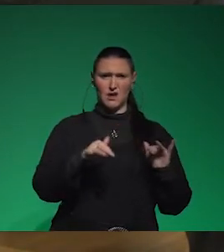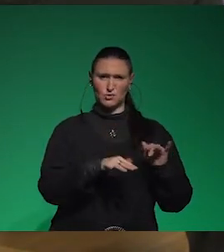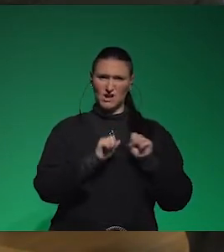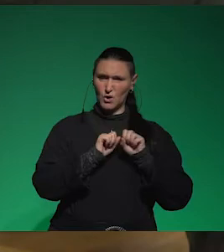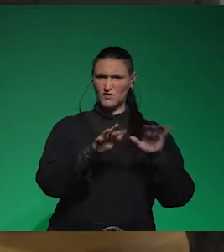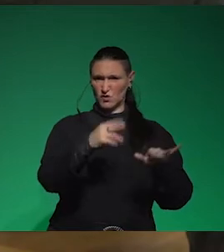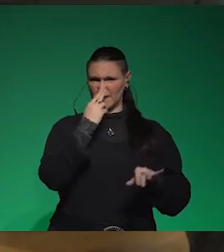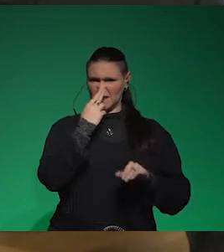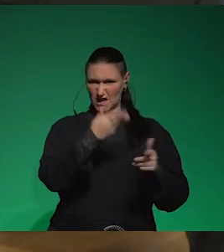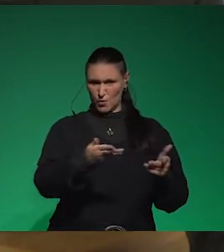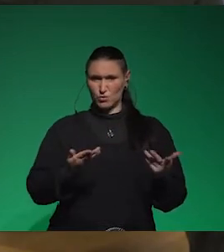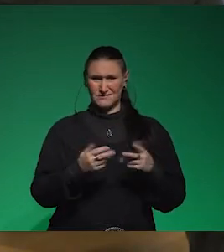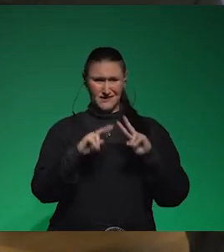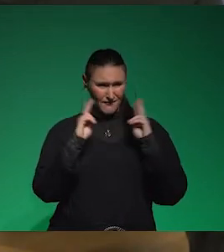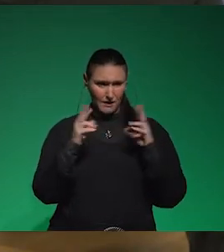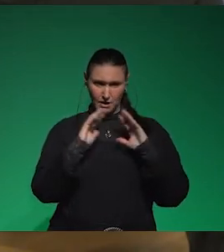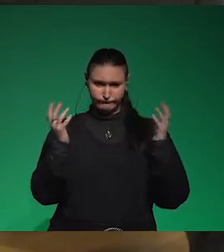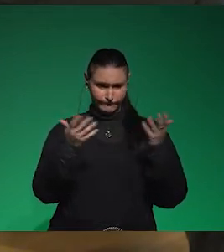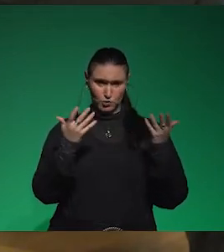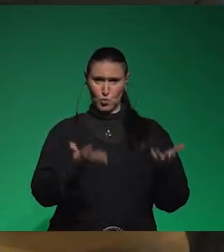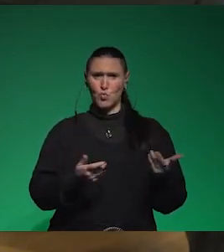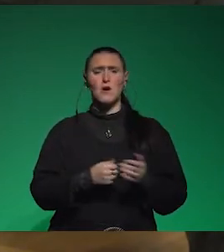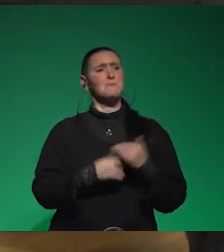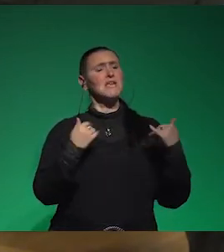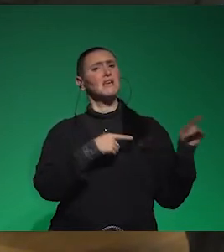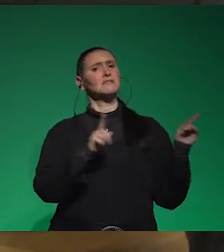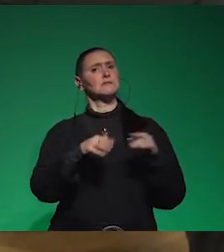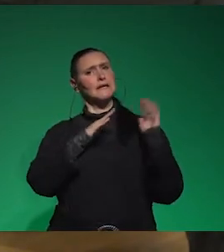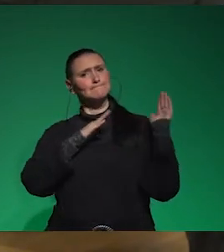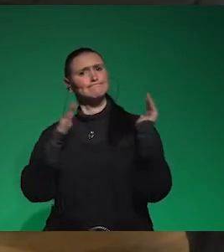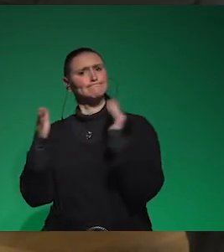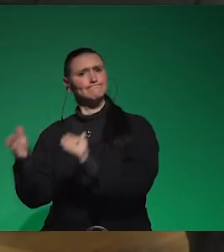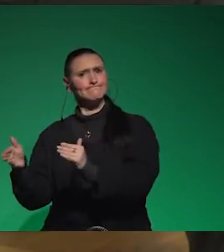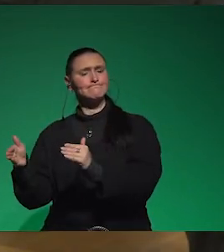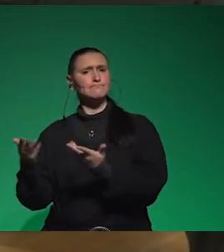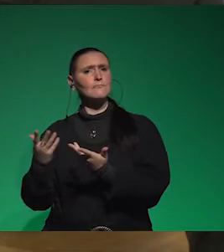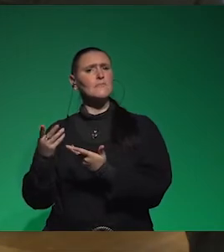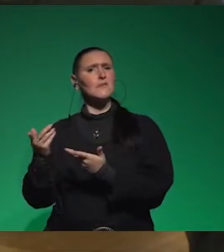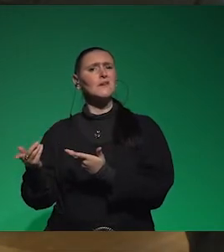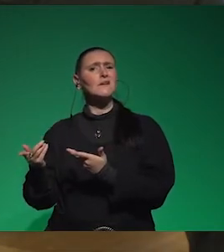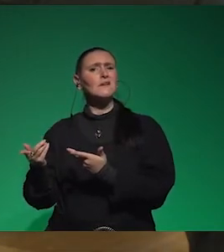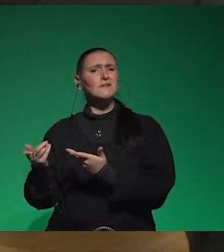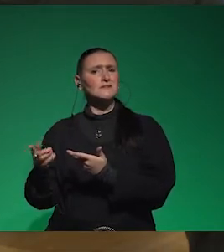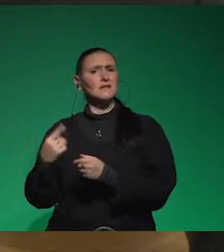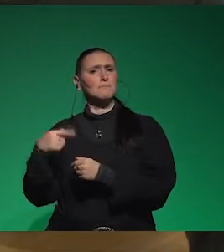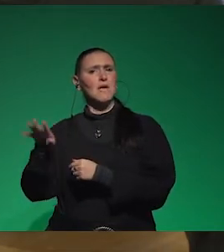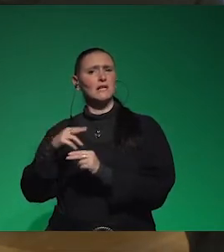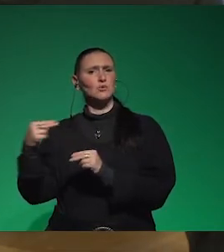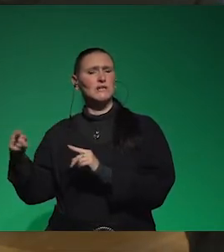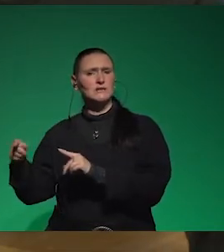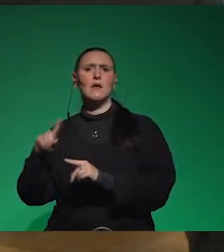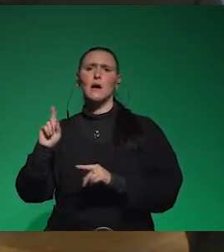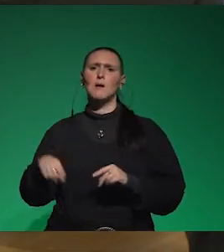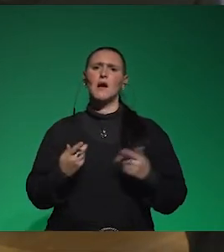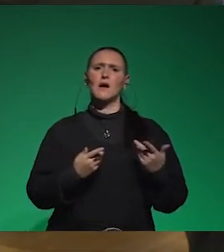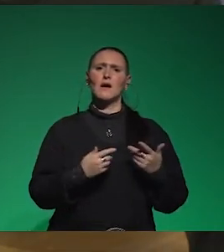another kind of monoculture exists. And also, you're evaluating the kind of small frame, temporal